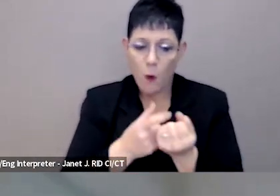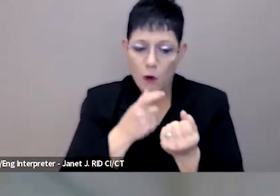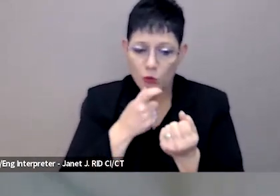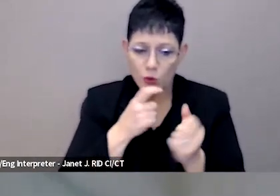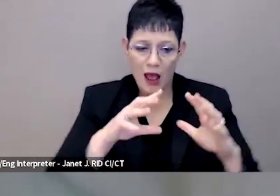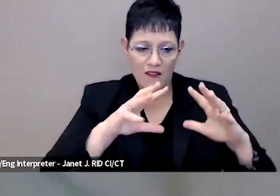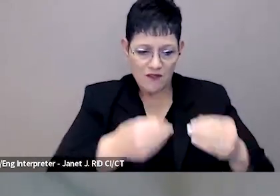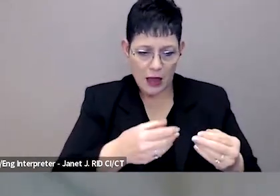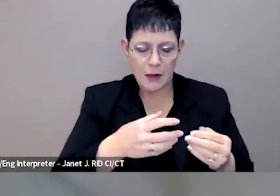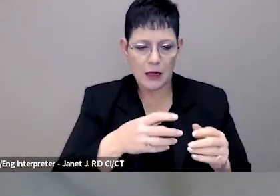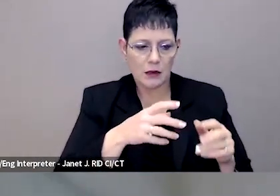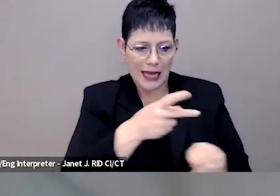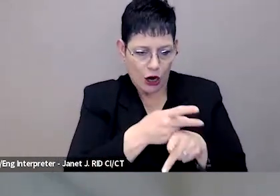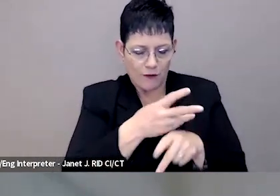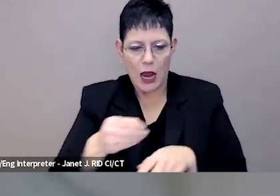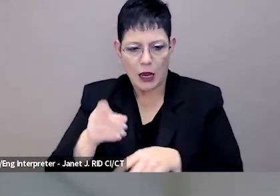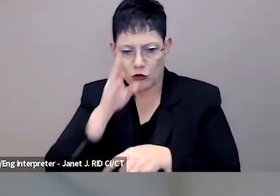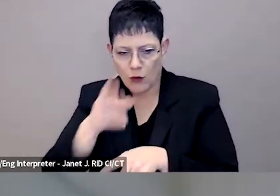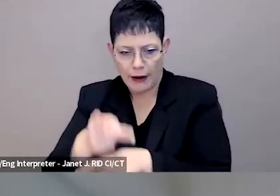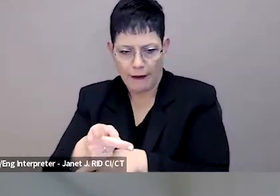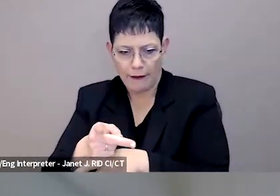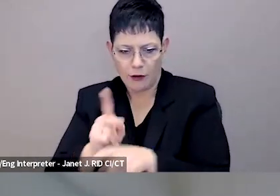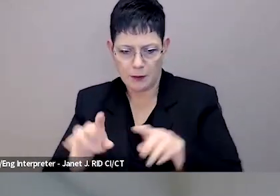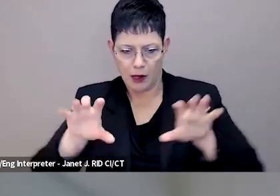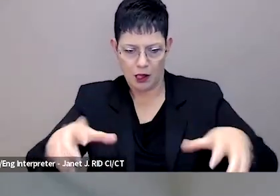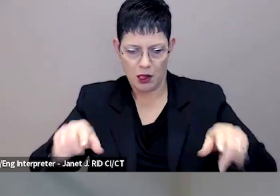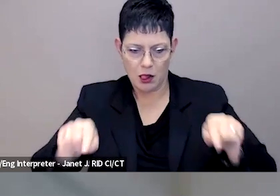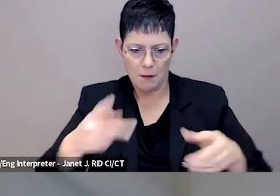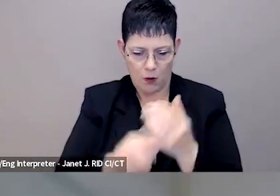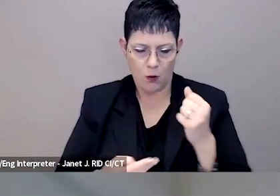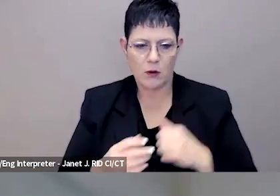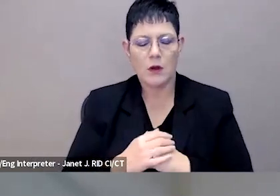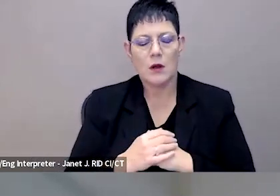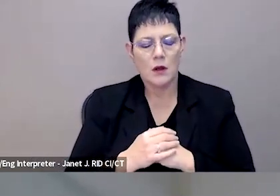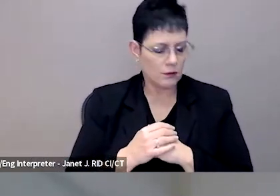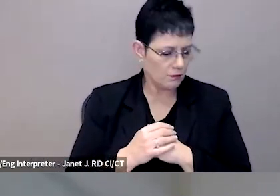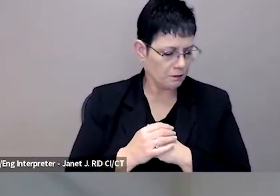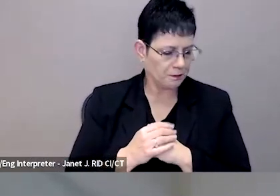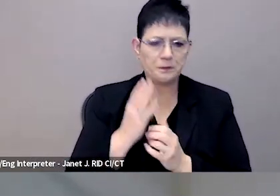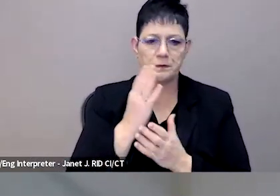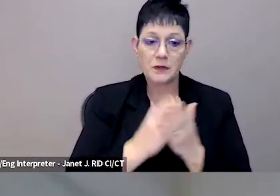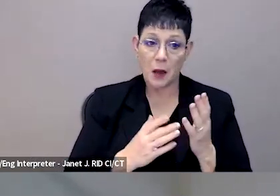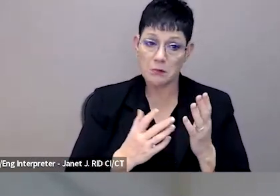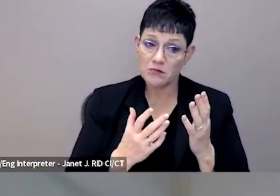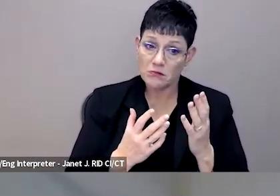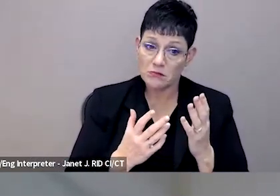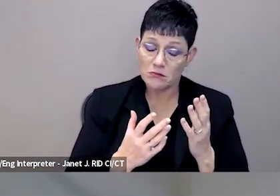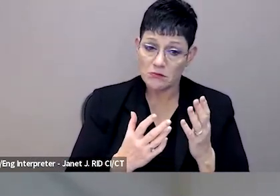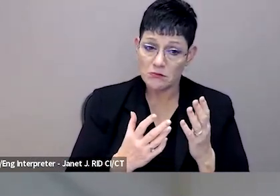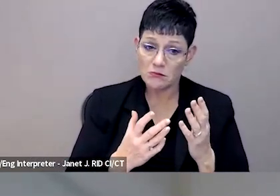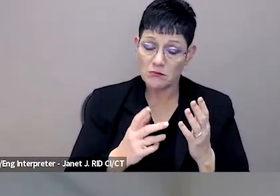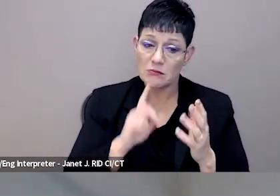and direct care workers together. And some of those actions were built into the